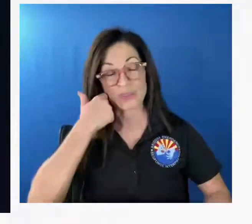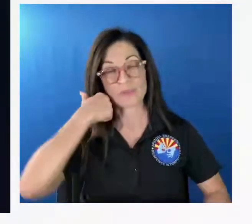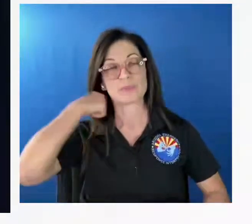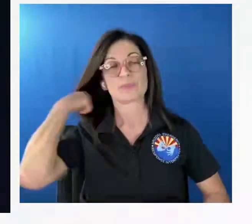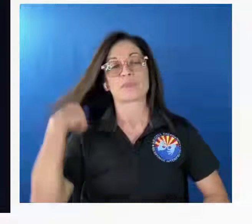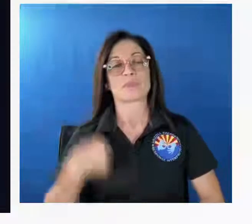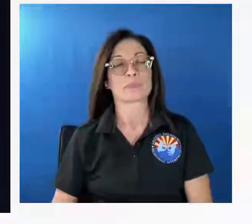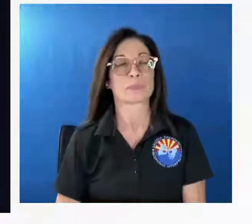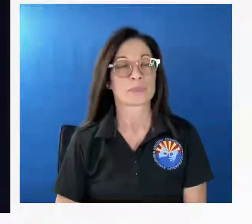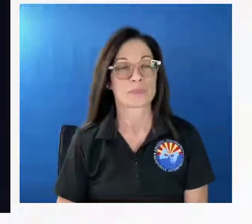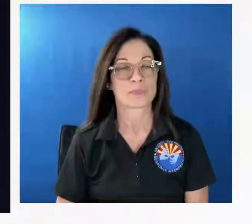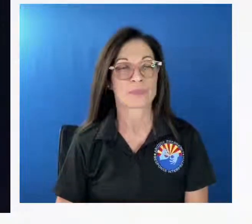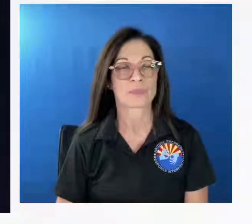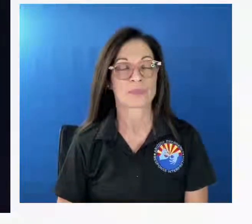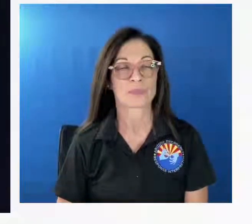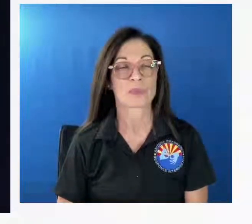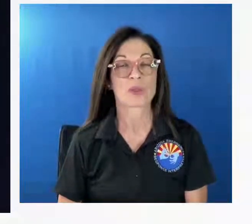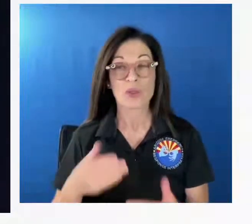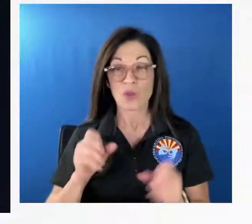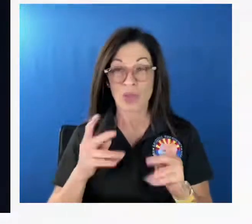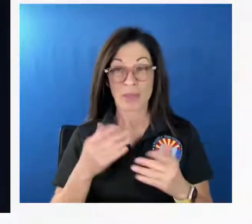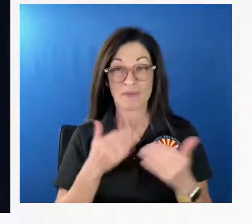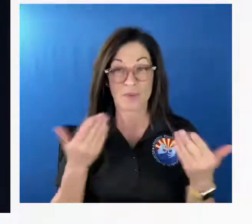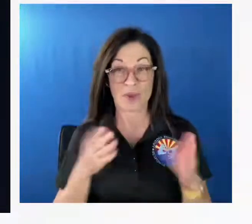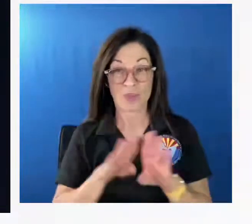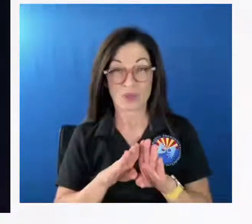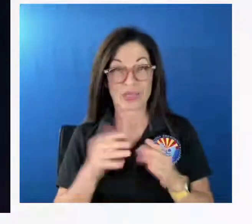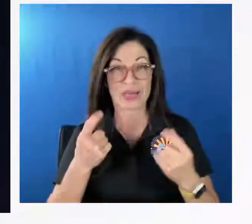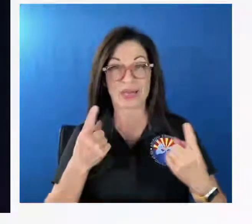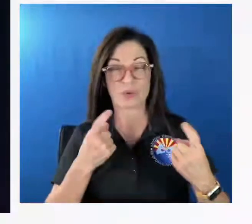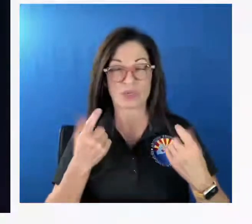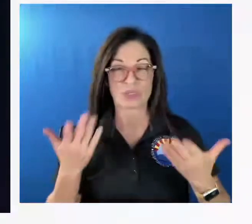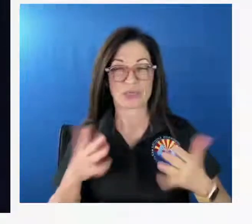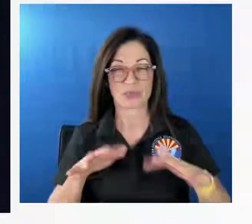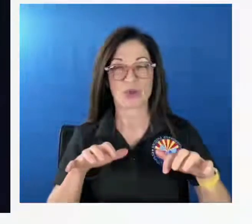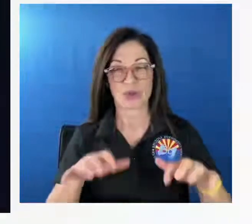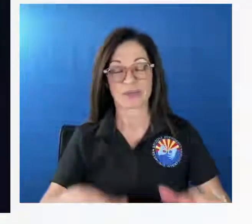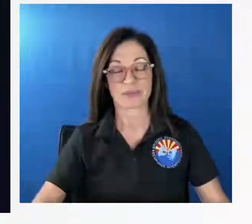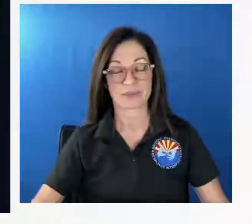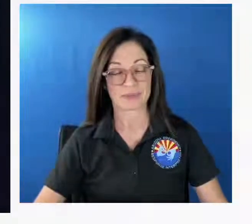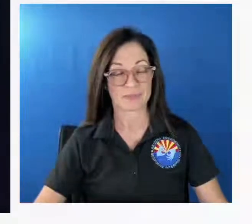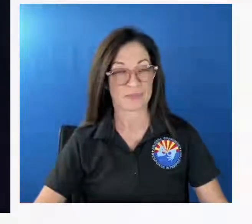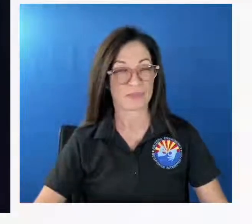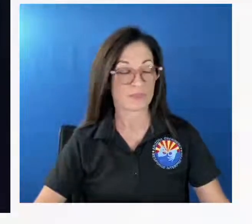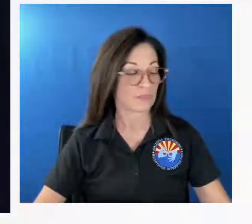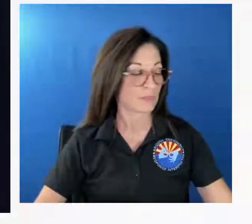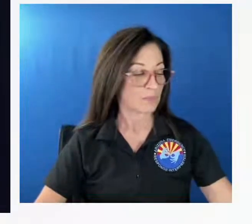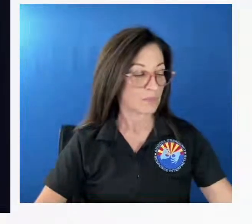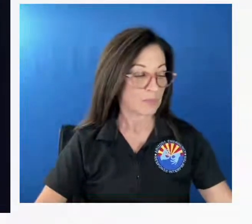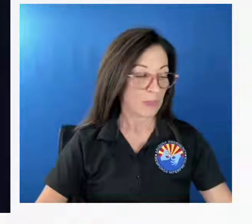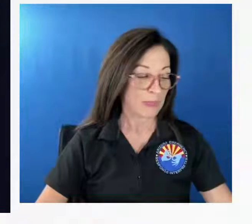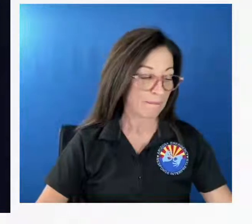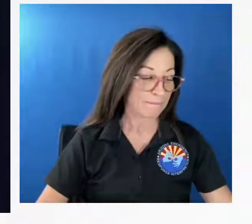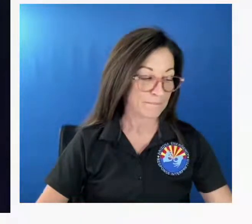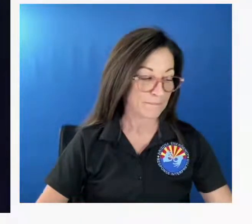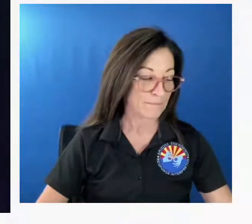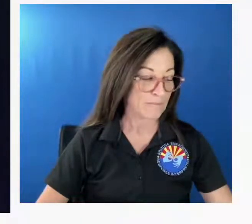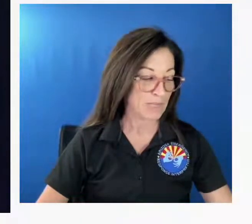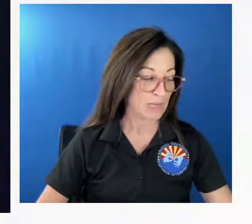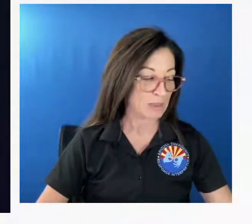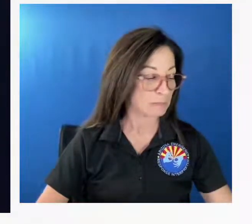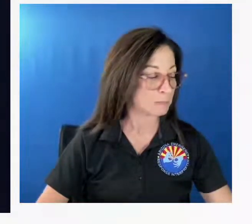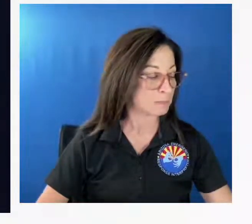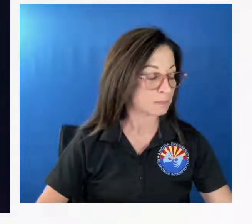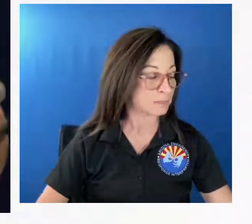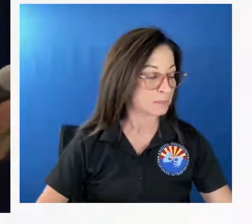All right, before I go ahead and close this out, are there any questions in the audience? Sir. I would just like to say on behalf of Three